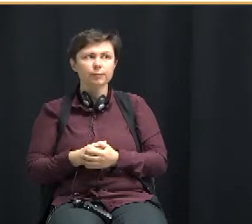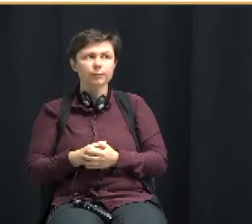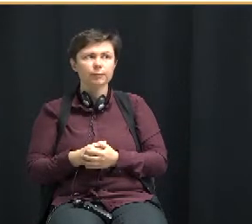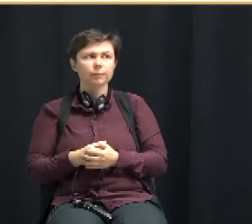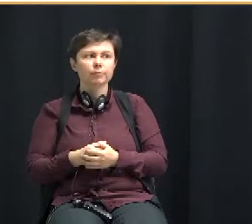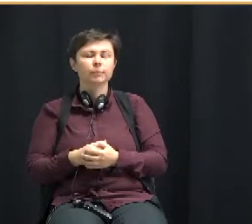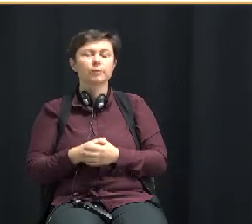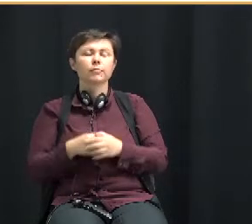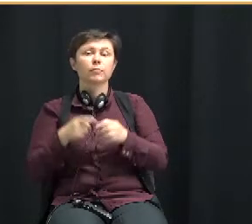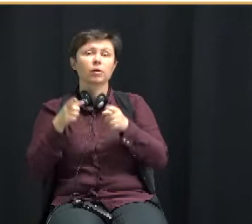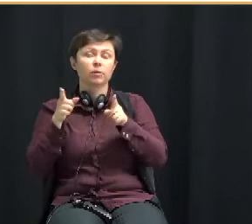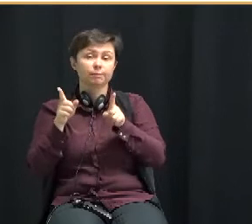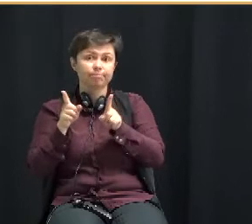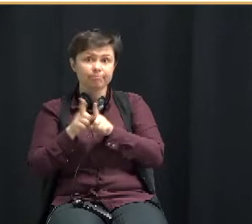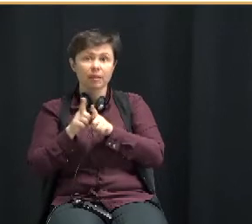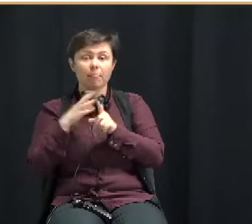Here